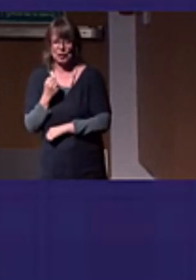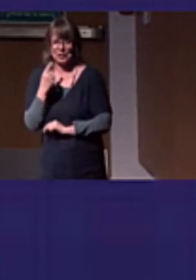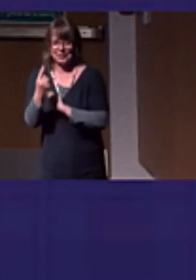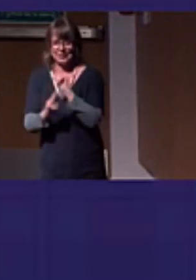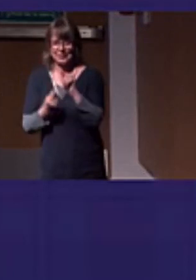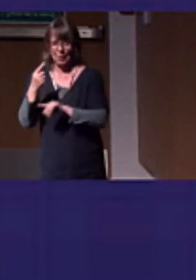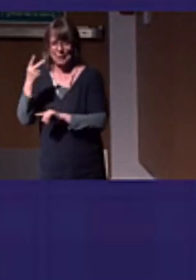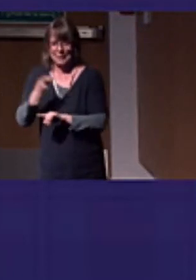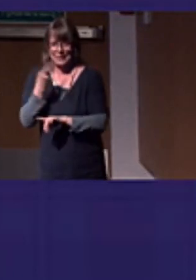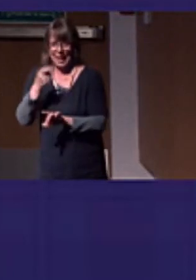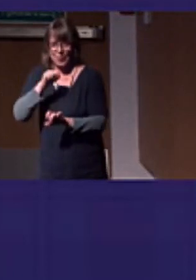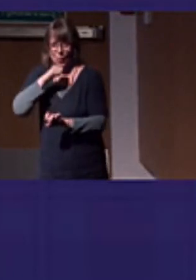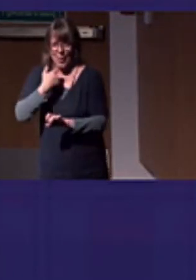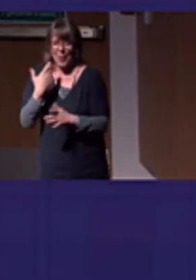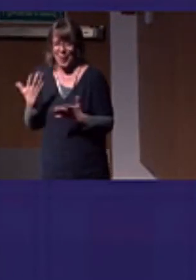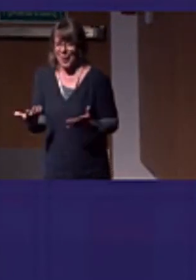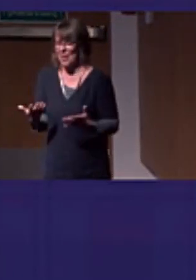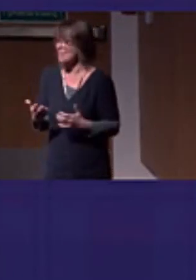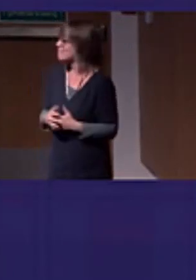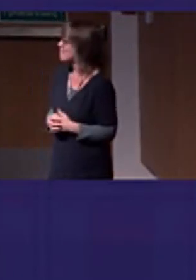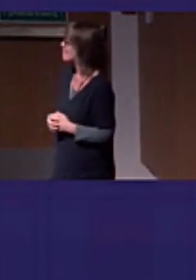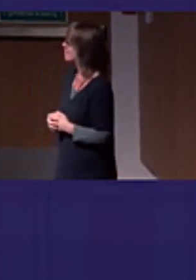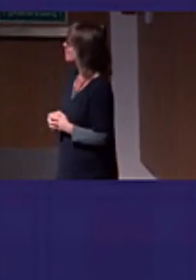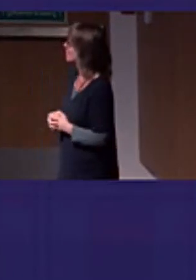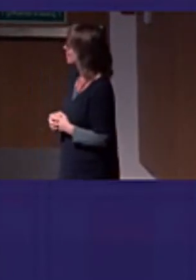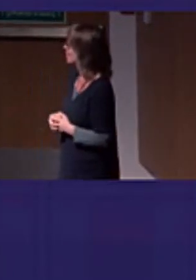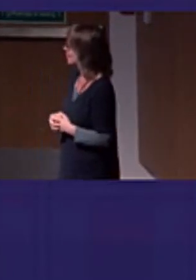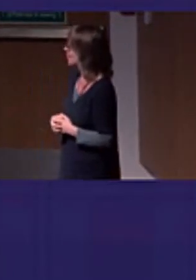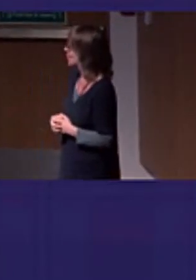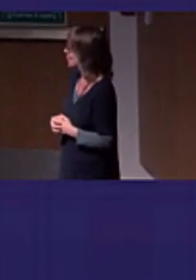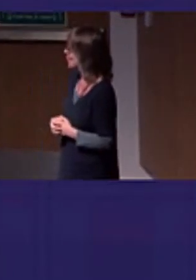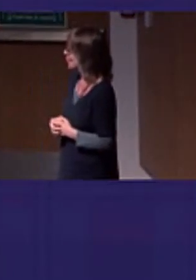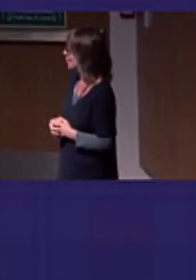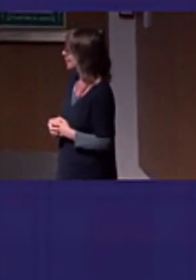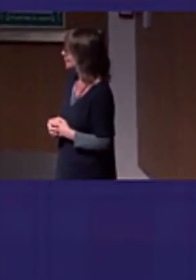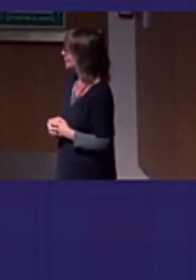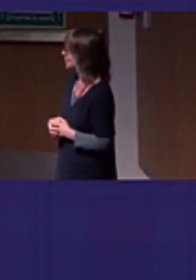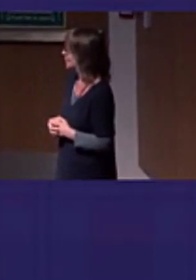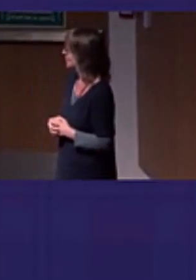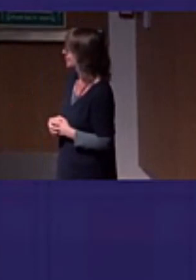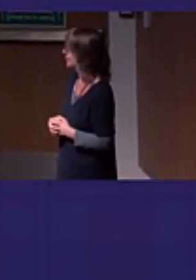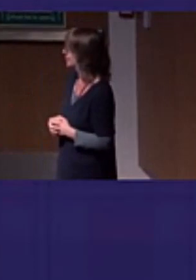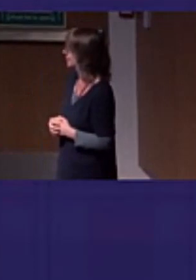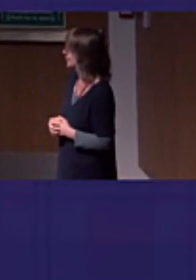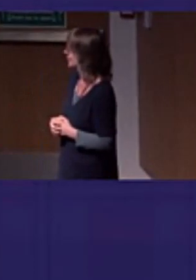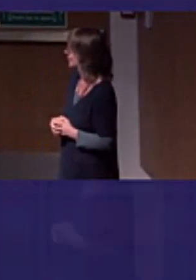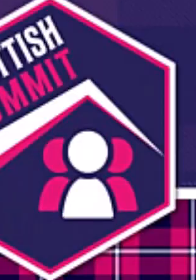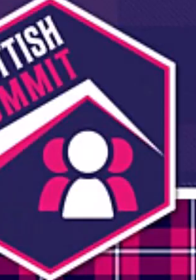lied. We're not doing it next year. We did not lie.